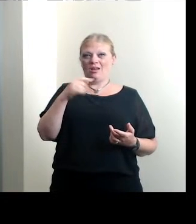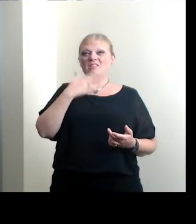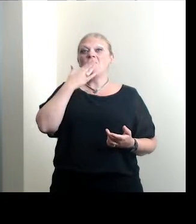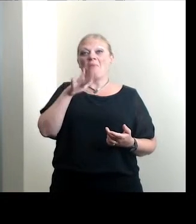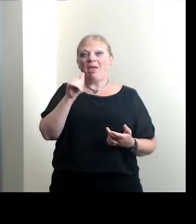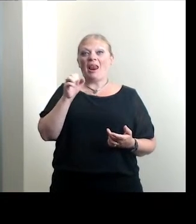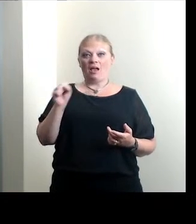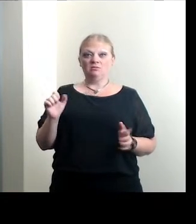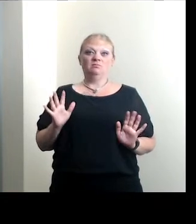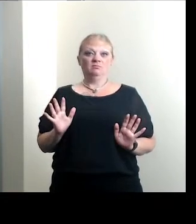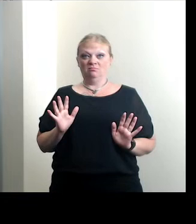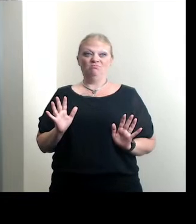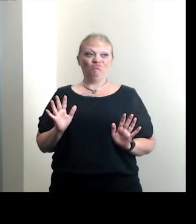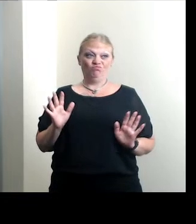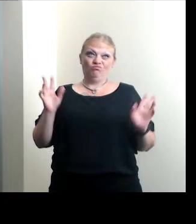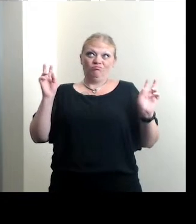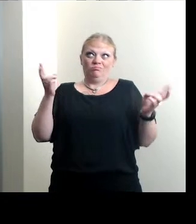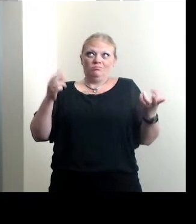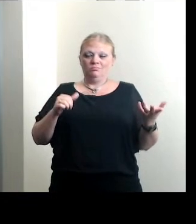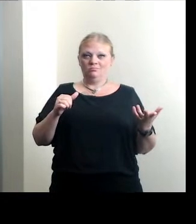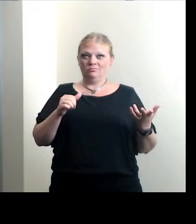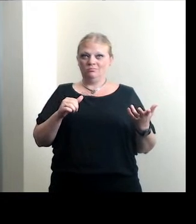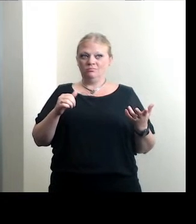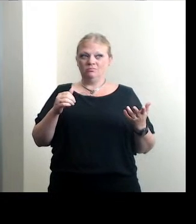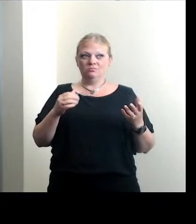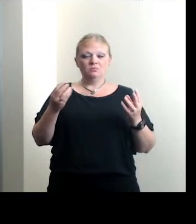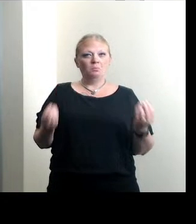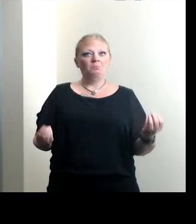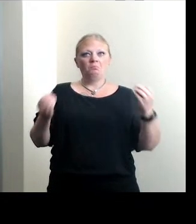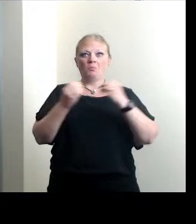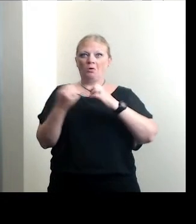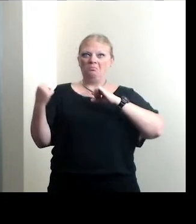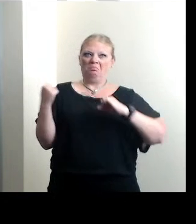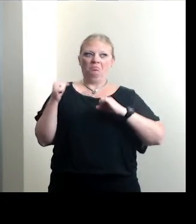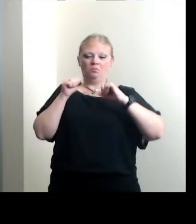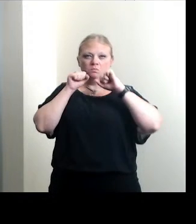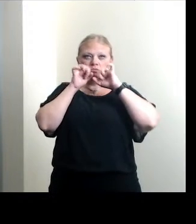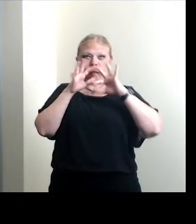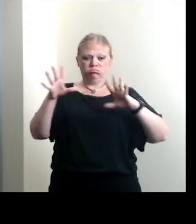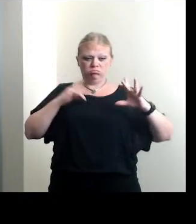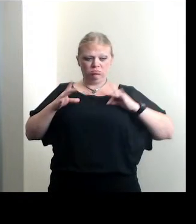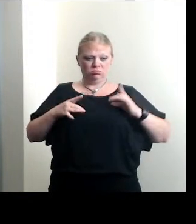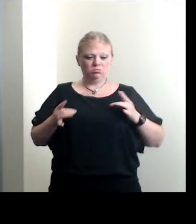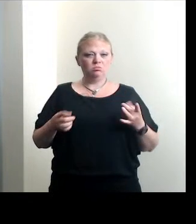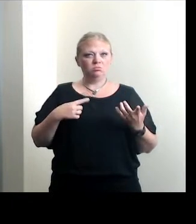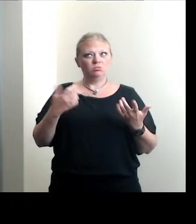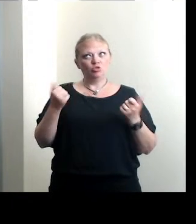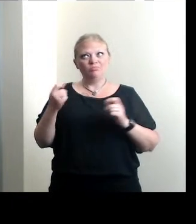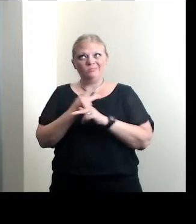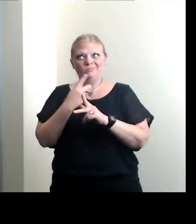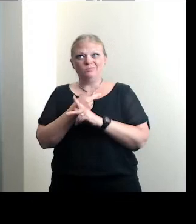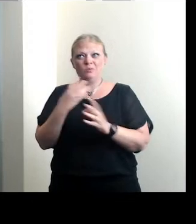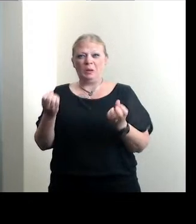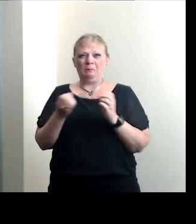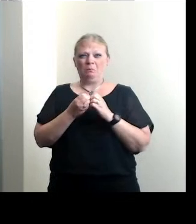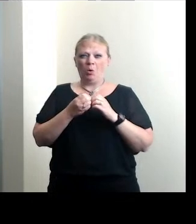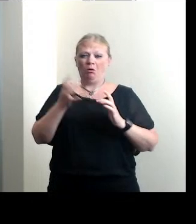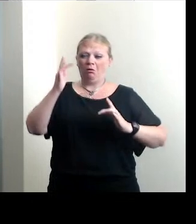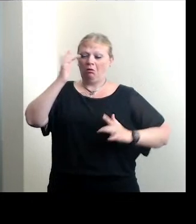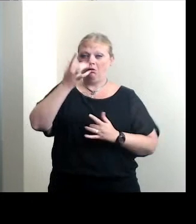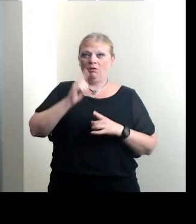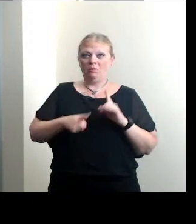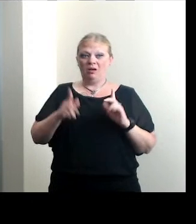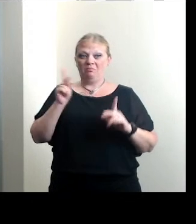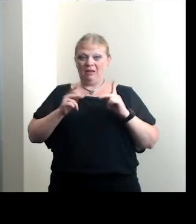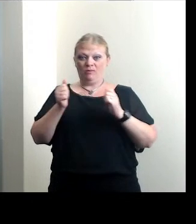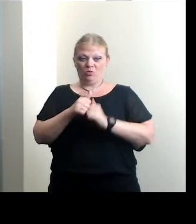good. Much higher contagious levels, and they're still trying to figure out if you can get much more sick. But we do know that individuals who are